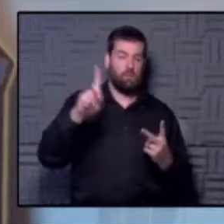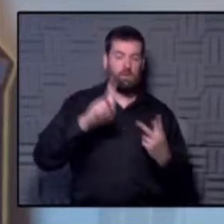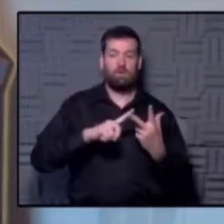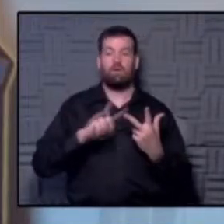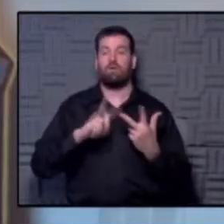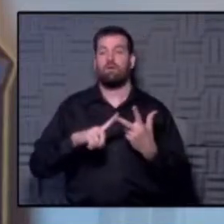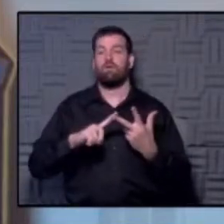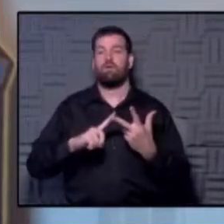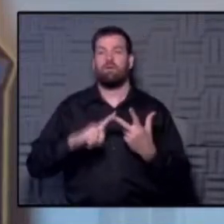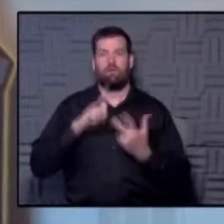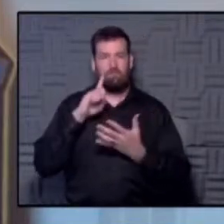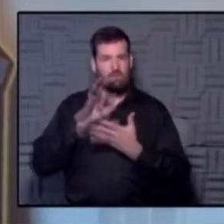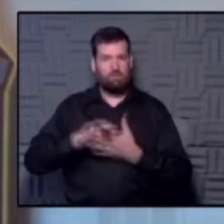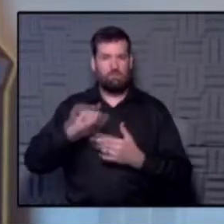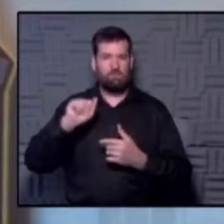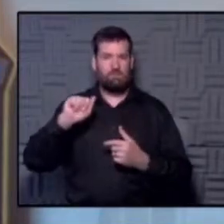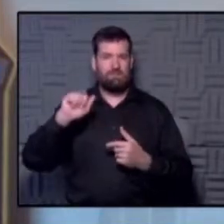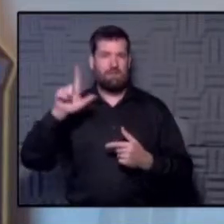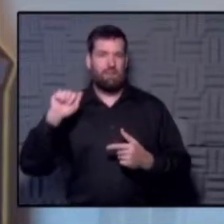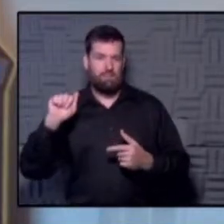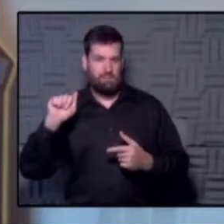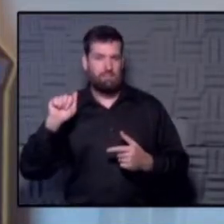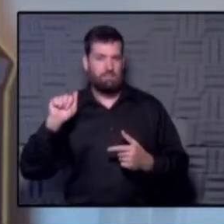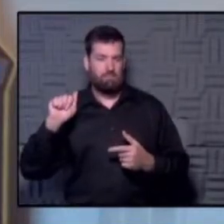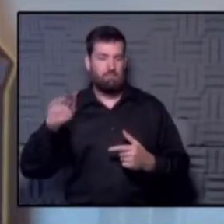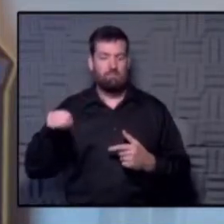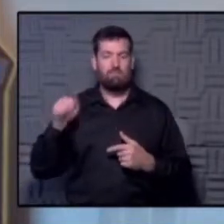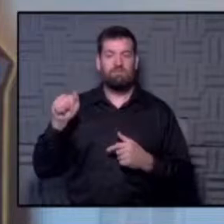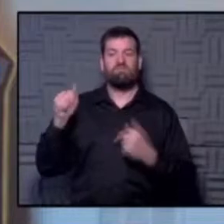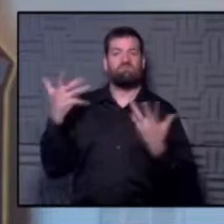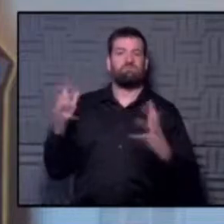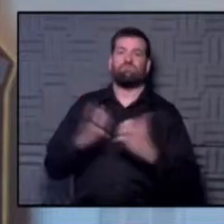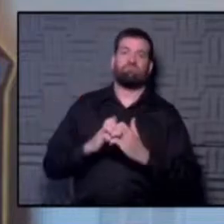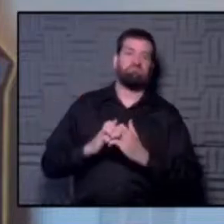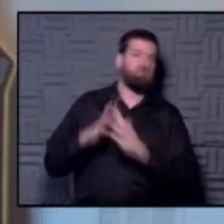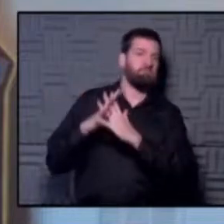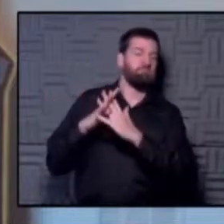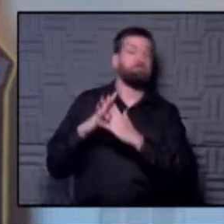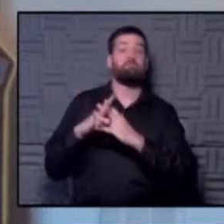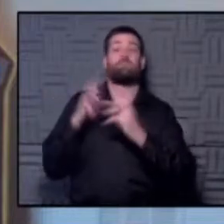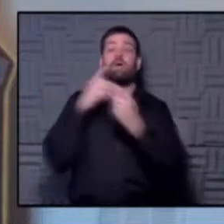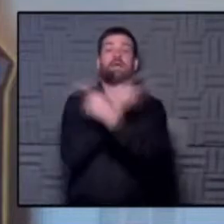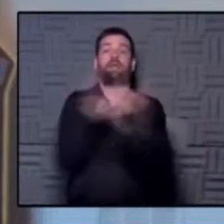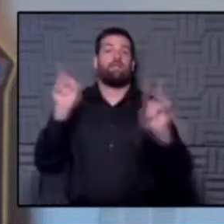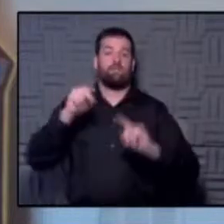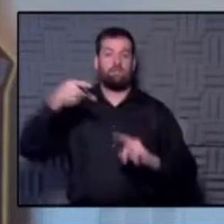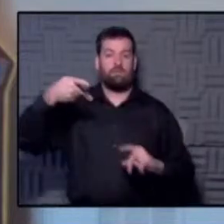and I believe Alabama launch, and we've had announcements of